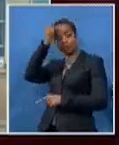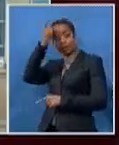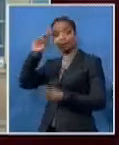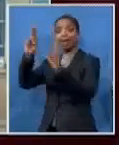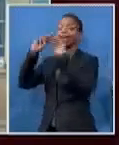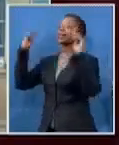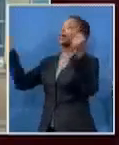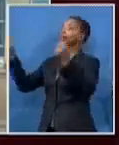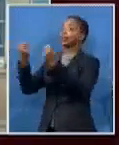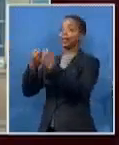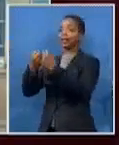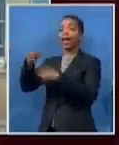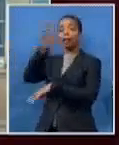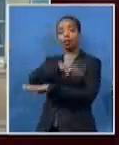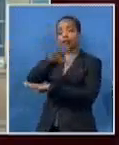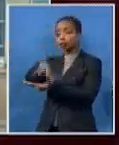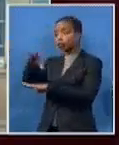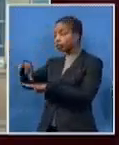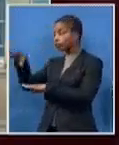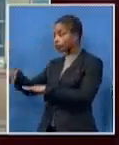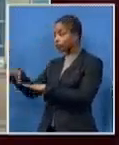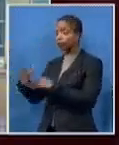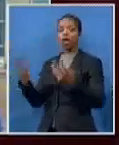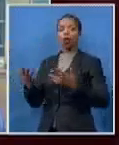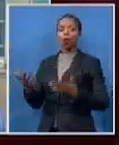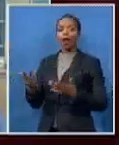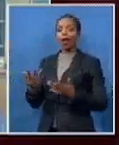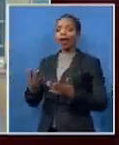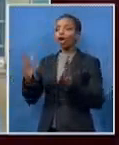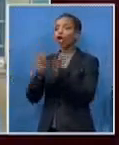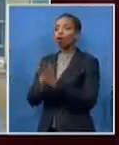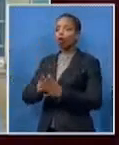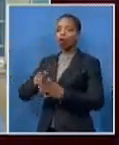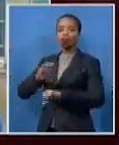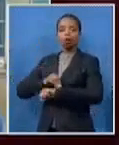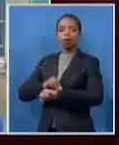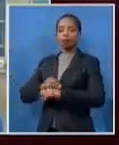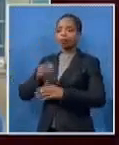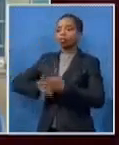Where is the low-hanging fruit where activations can start immediately?